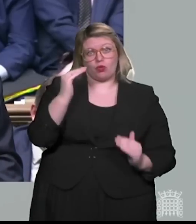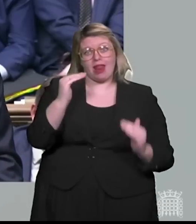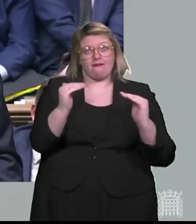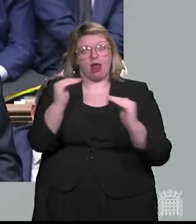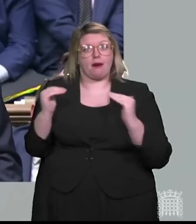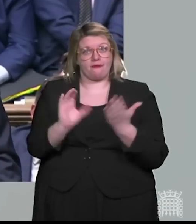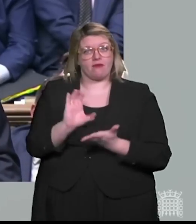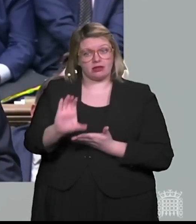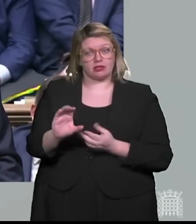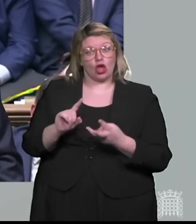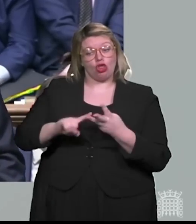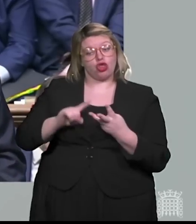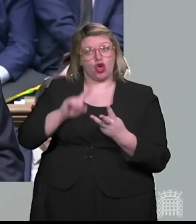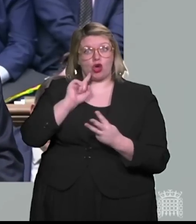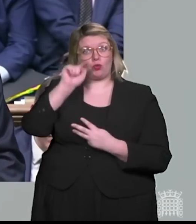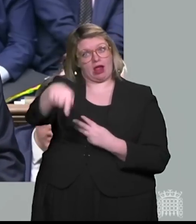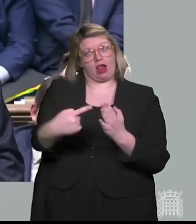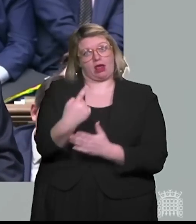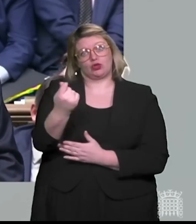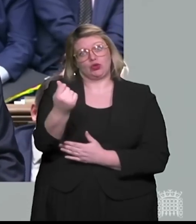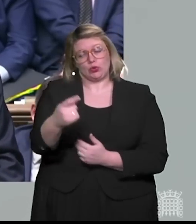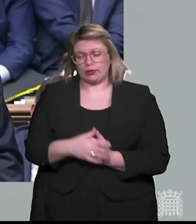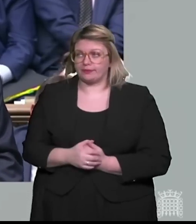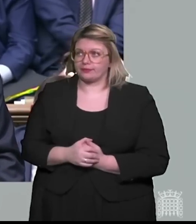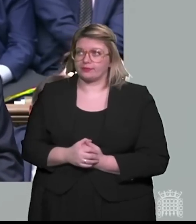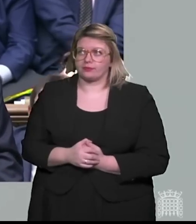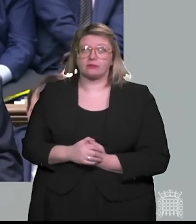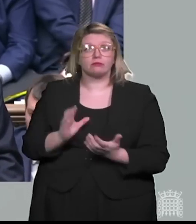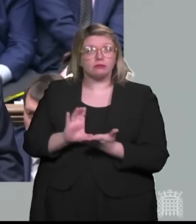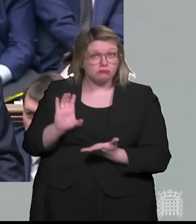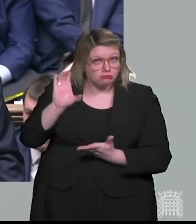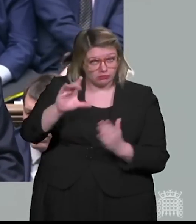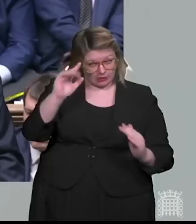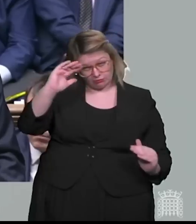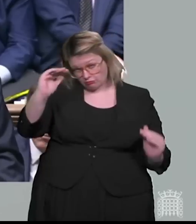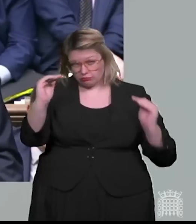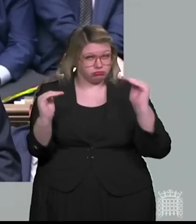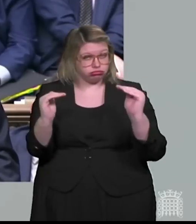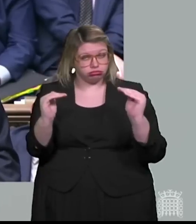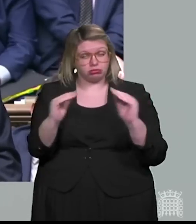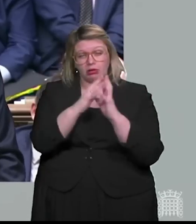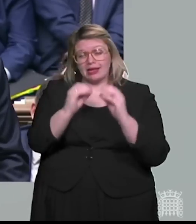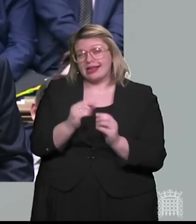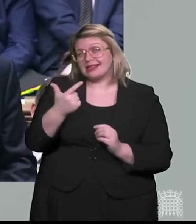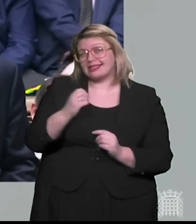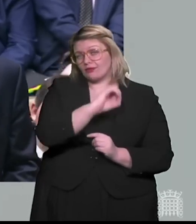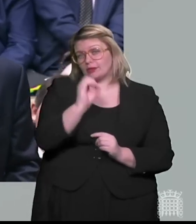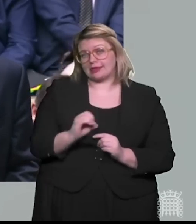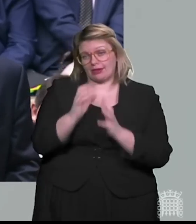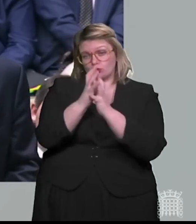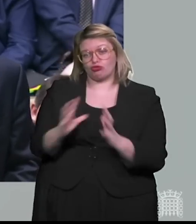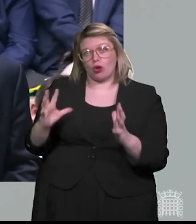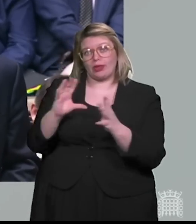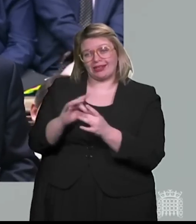Fund. A third round will follow. Since we started focusing on levelling up, 70% of the growth in